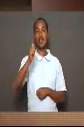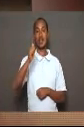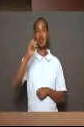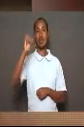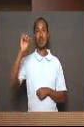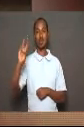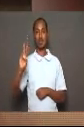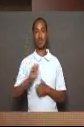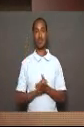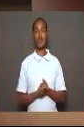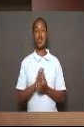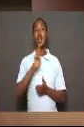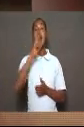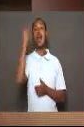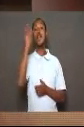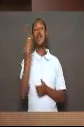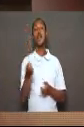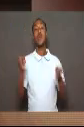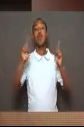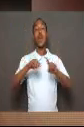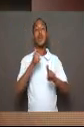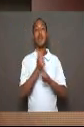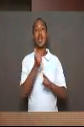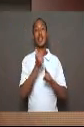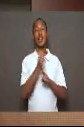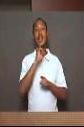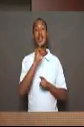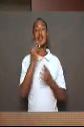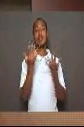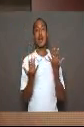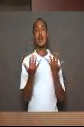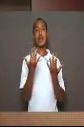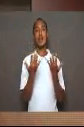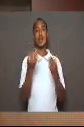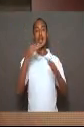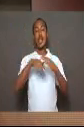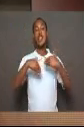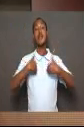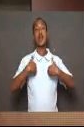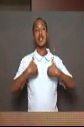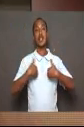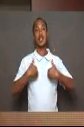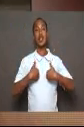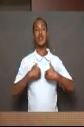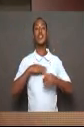peroxide, are formed when the metal is burned in the presence of a